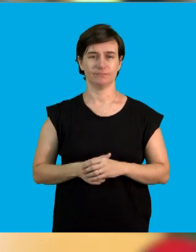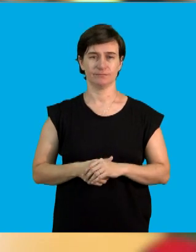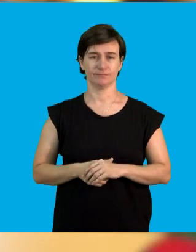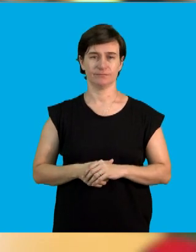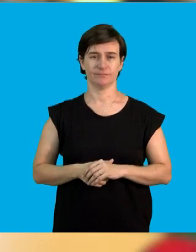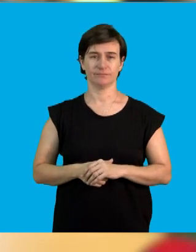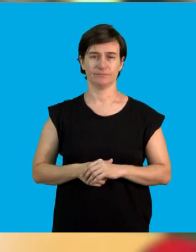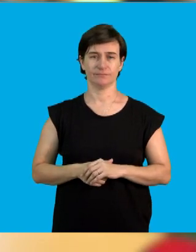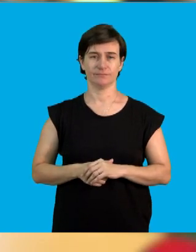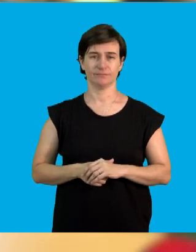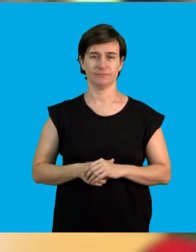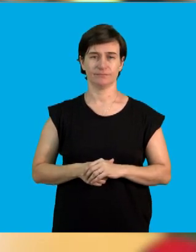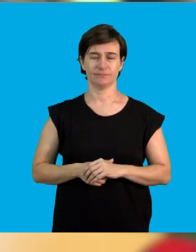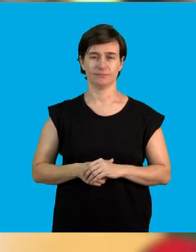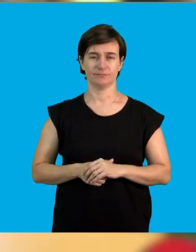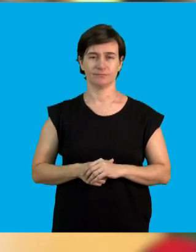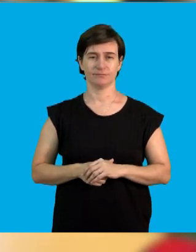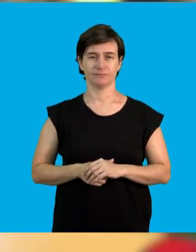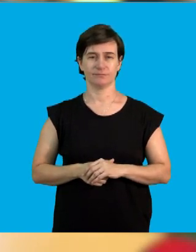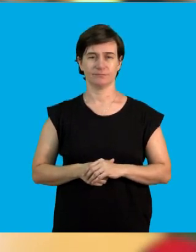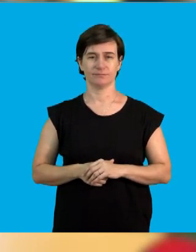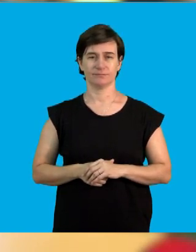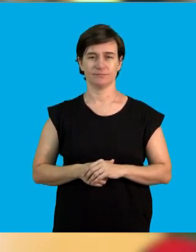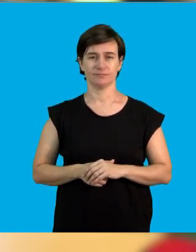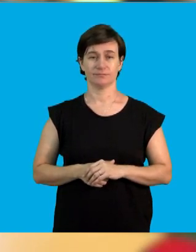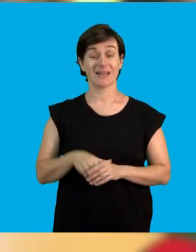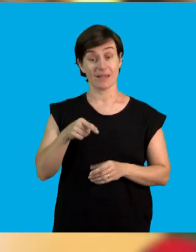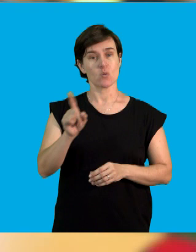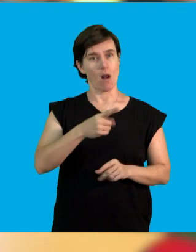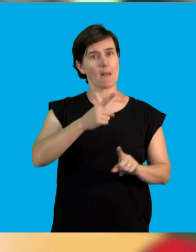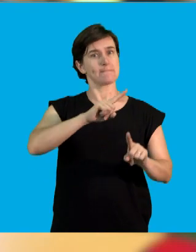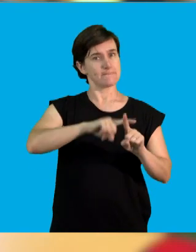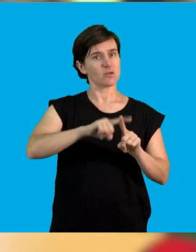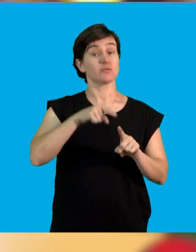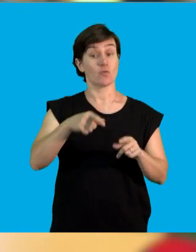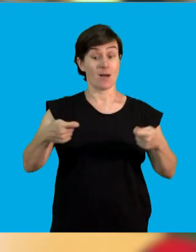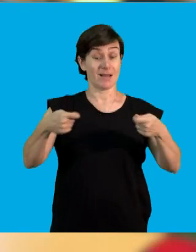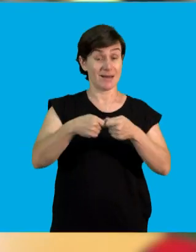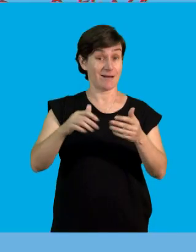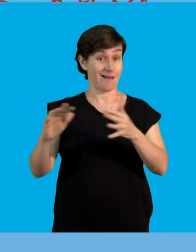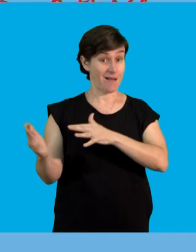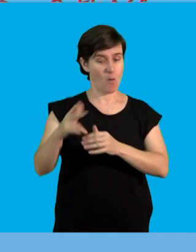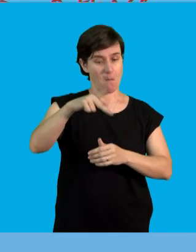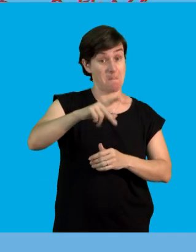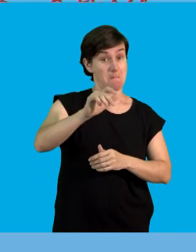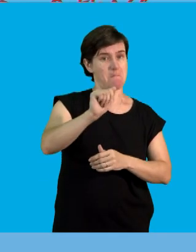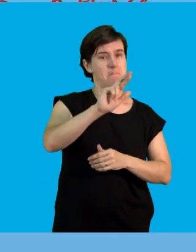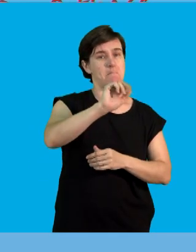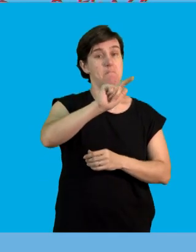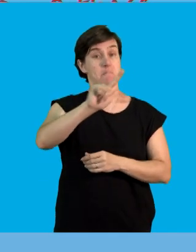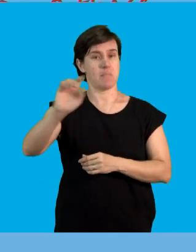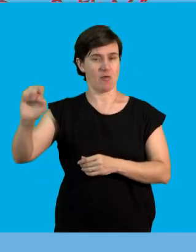is flat or none of them are not working in that particular circuit diagram. So that's basically one of the advantages that